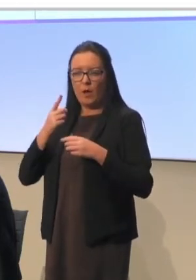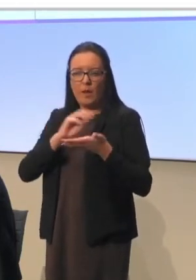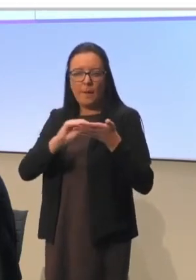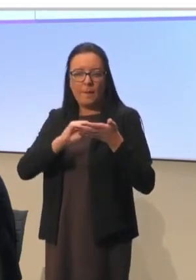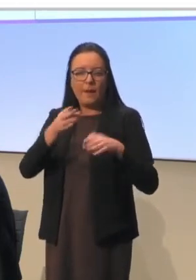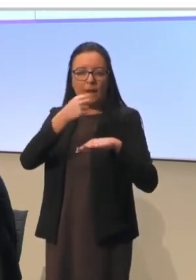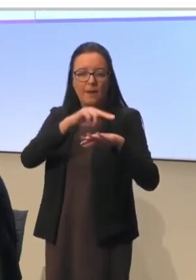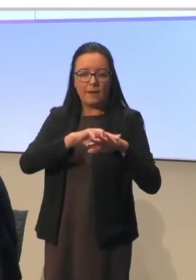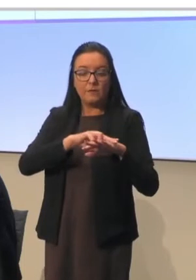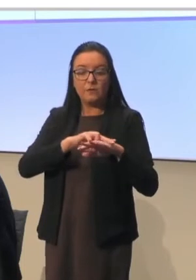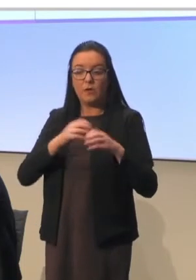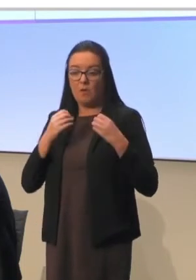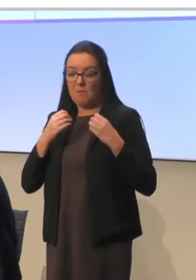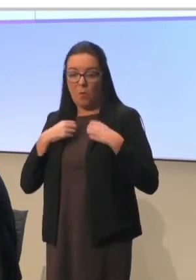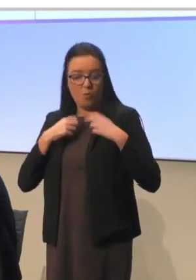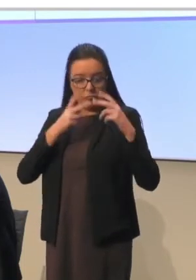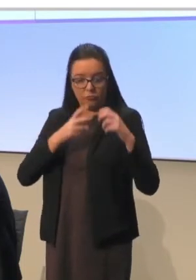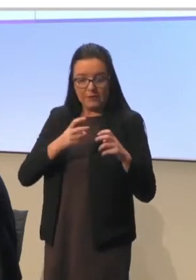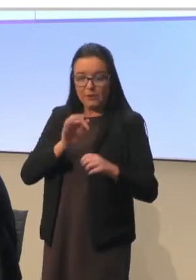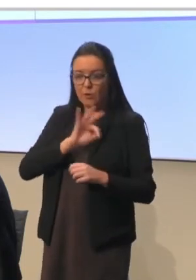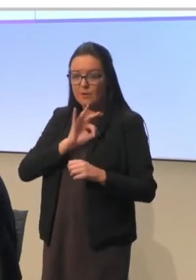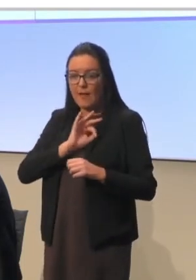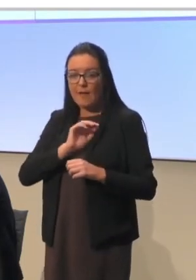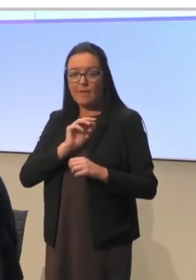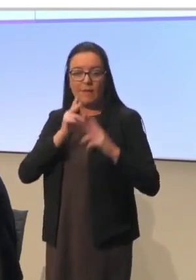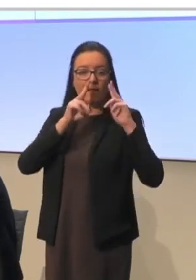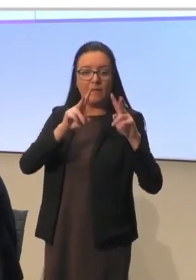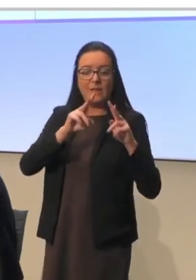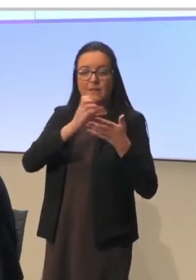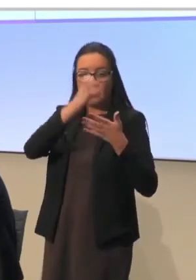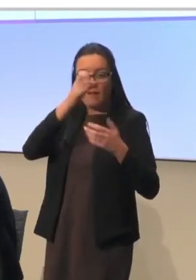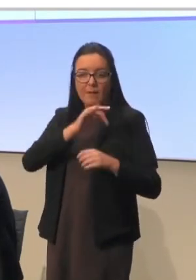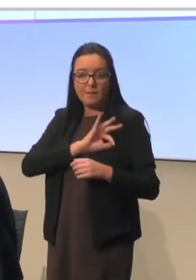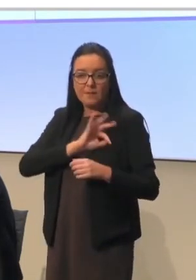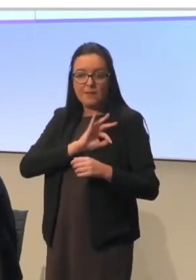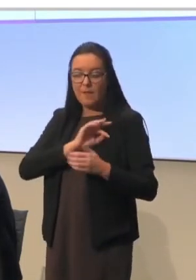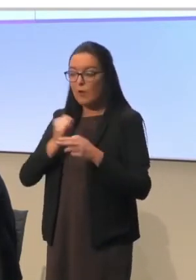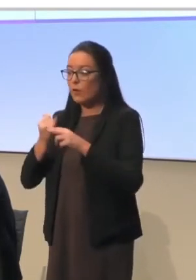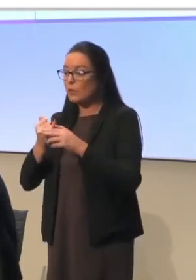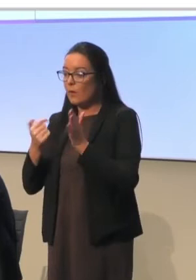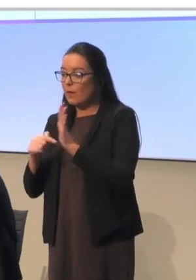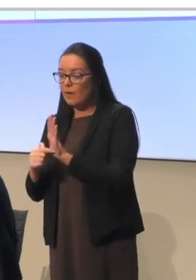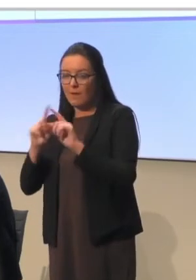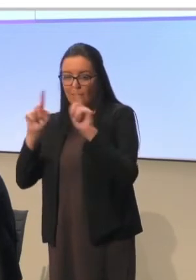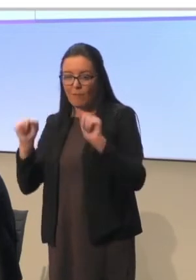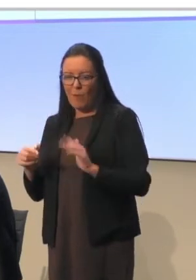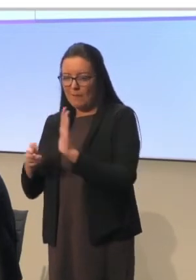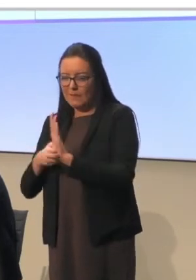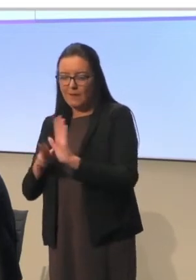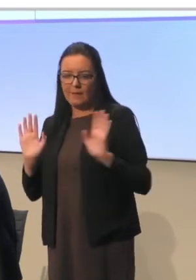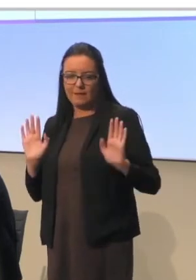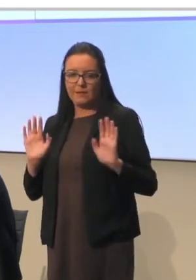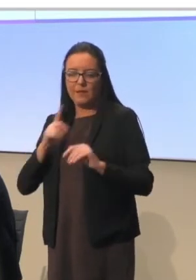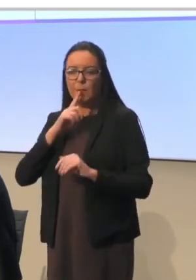trip out to visit, had done all of the research themselves, and literally just needed the school to sign forms. But that was kind of an outlier on one